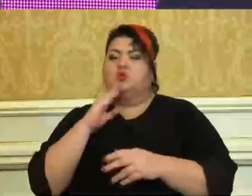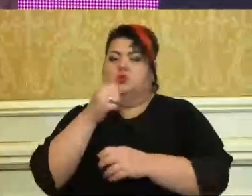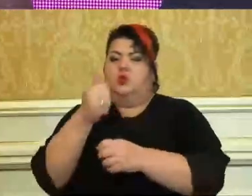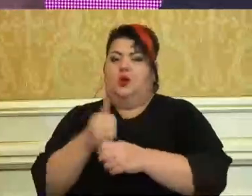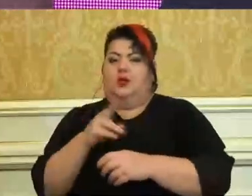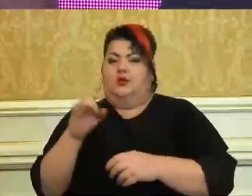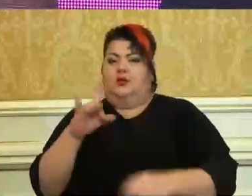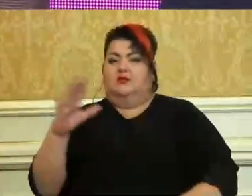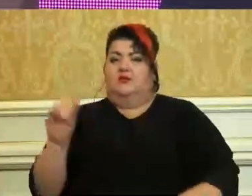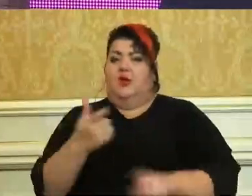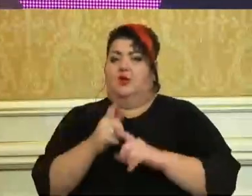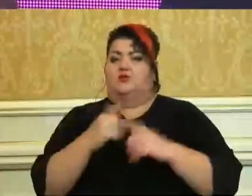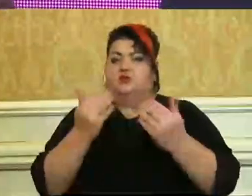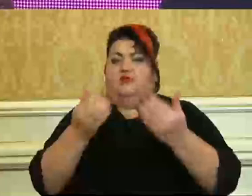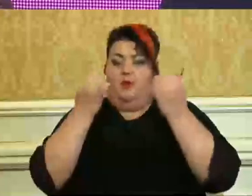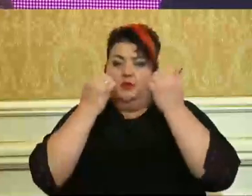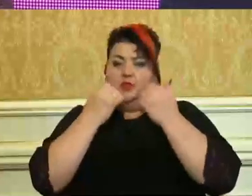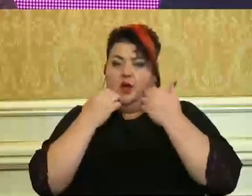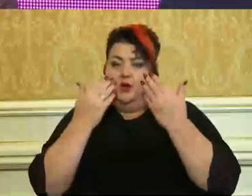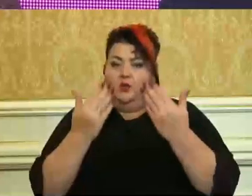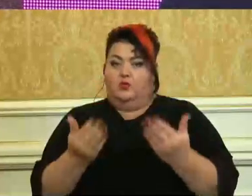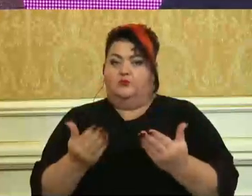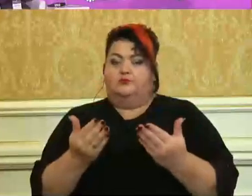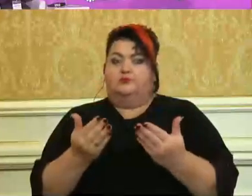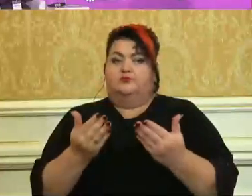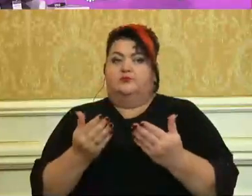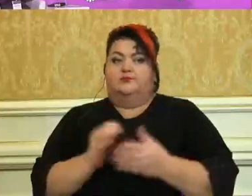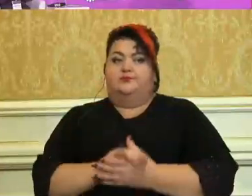the women's leadership. Thank you so much.